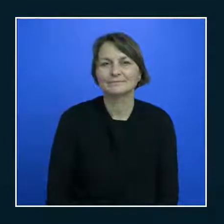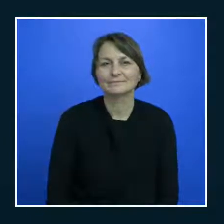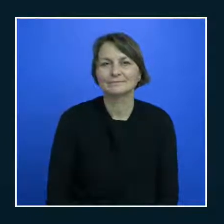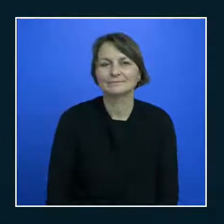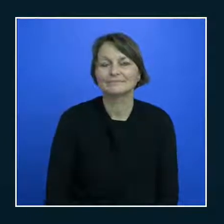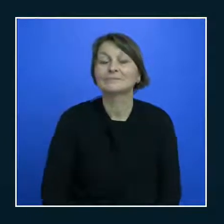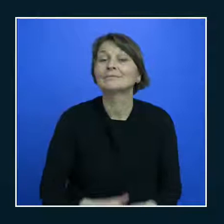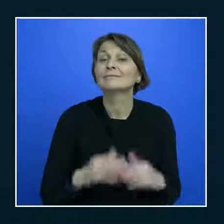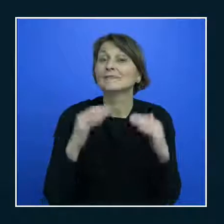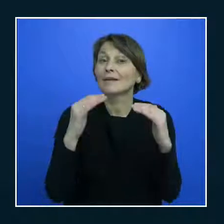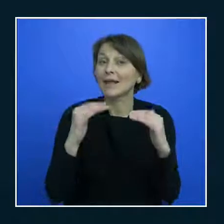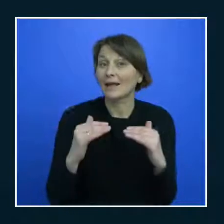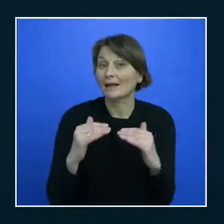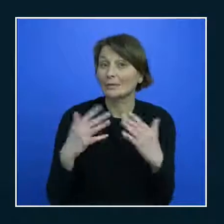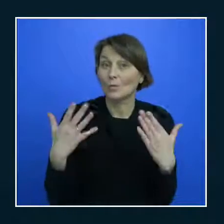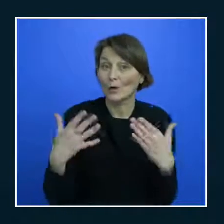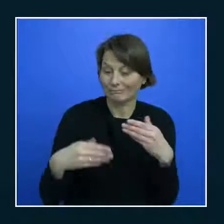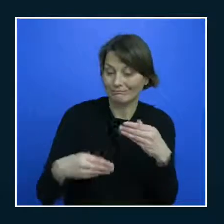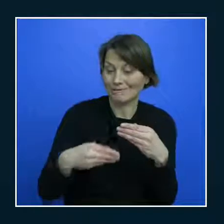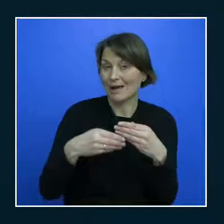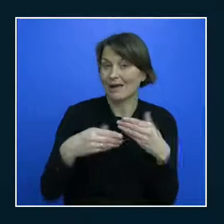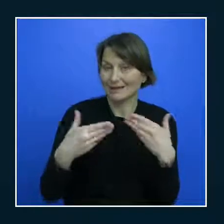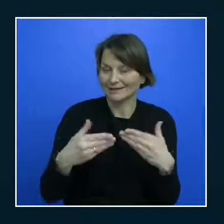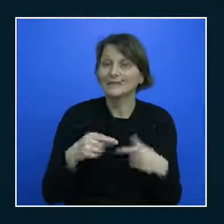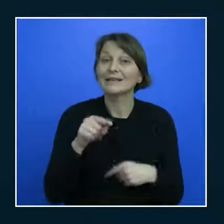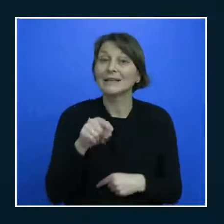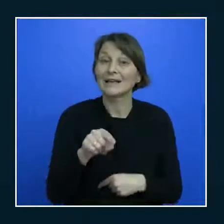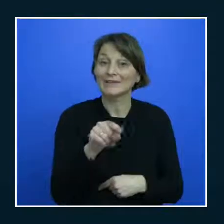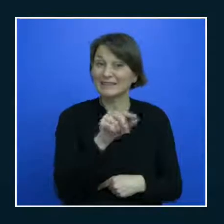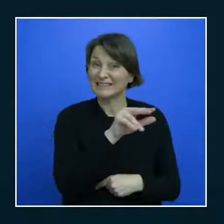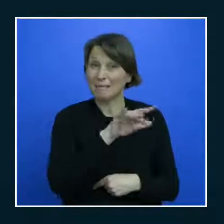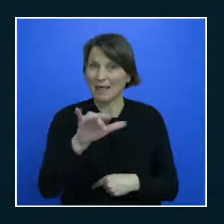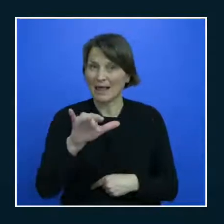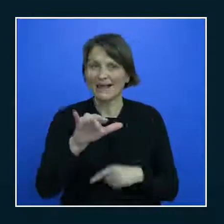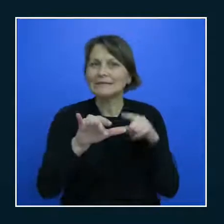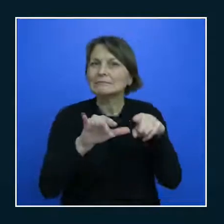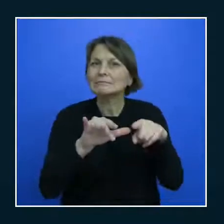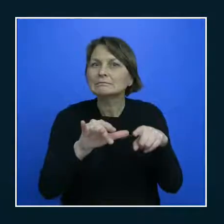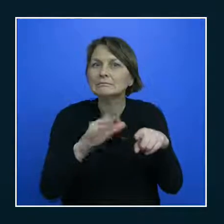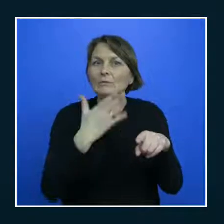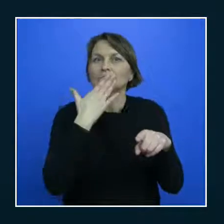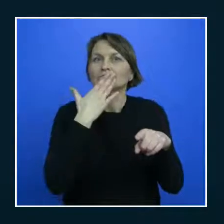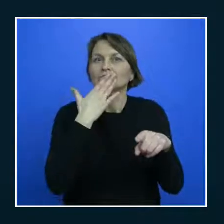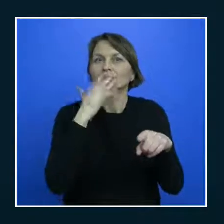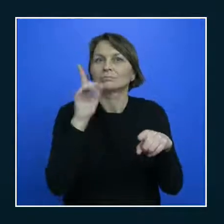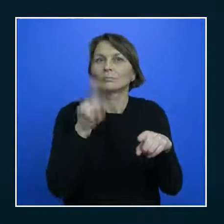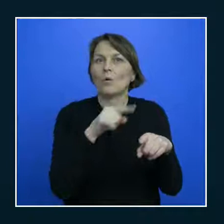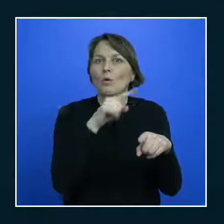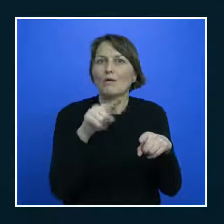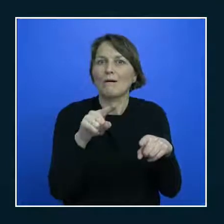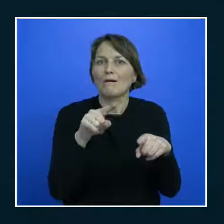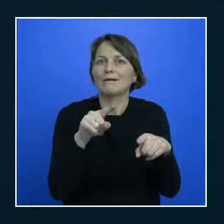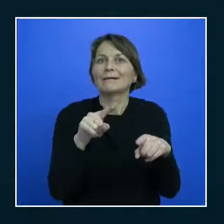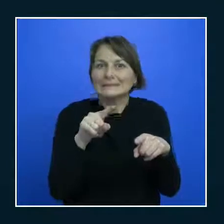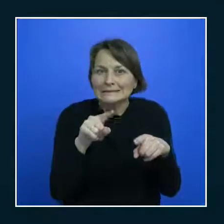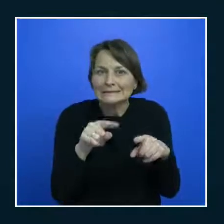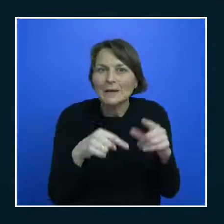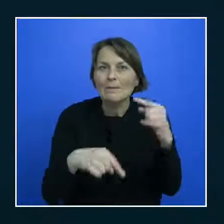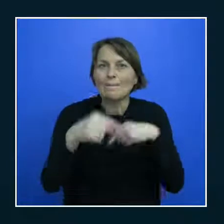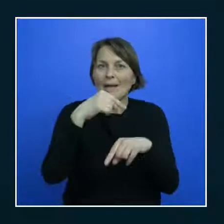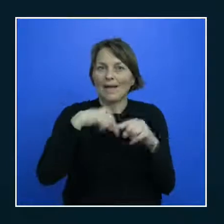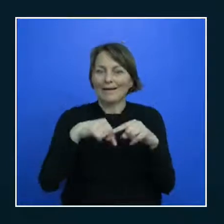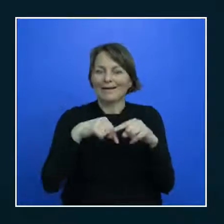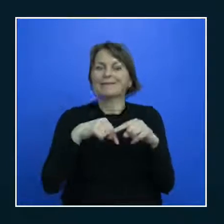also added spelling correction on the way in. So if you spell it wrong, right, it'll fix the